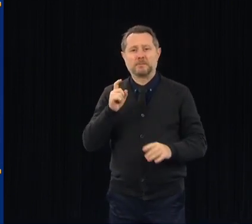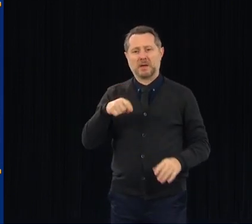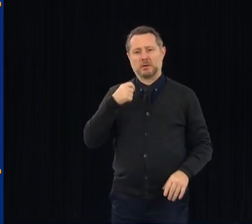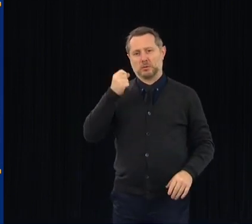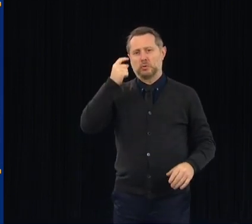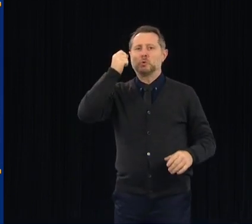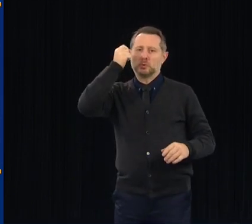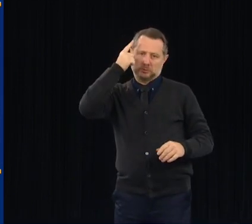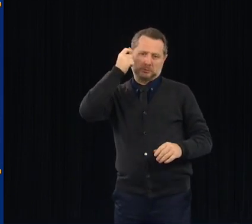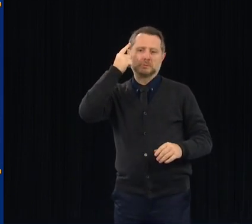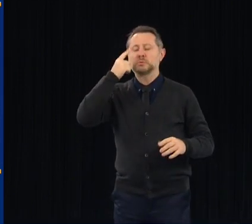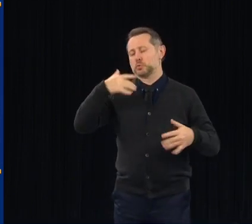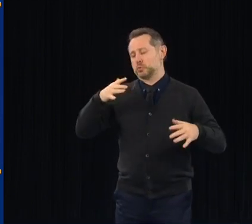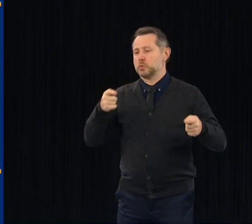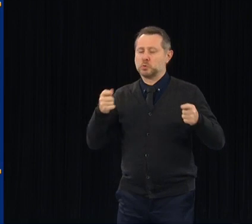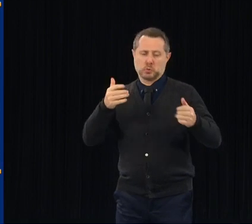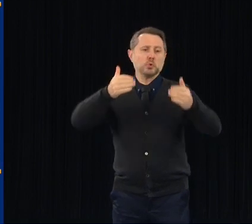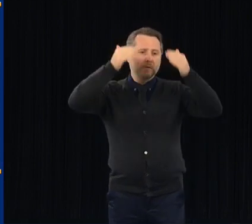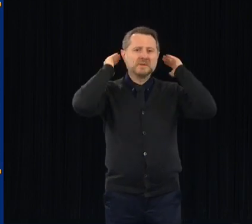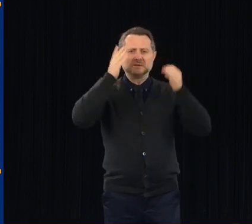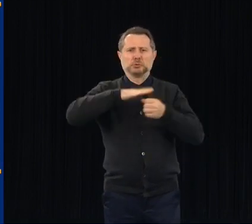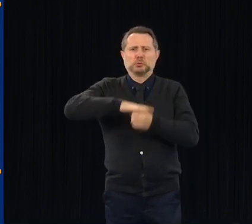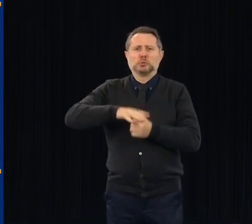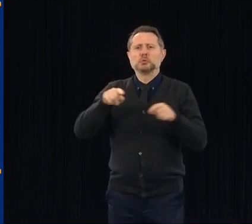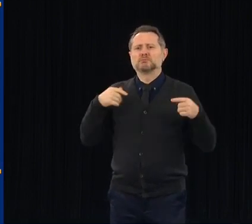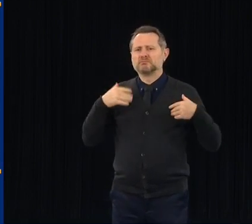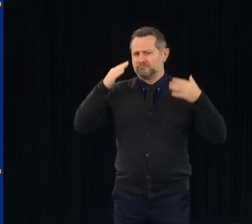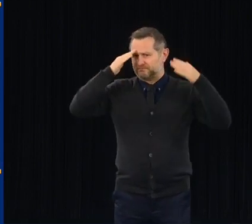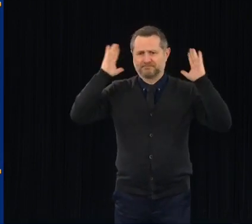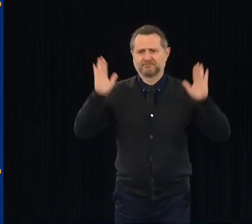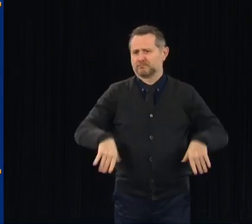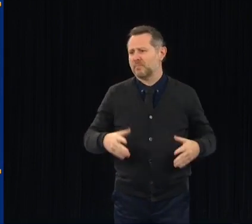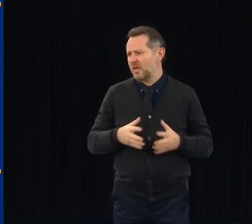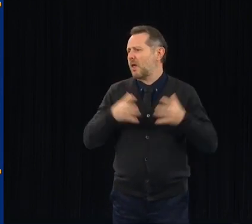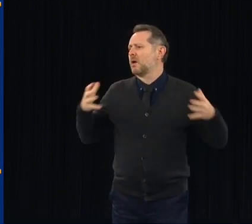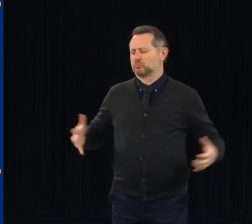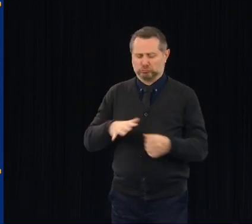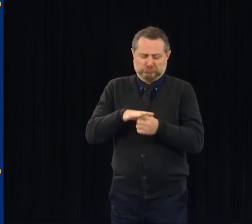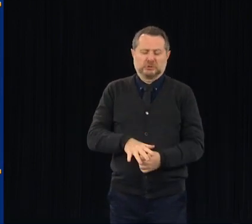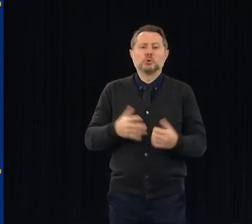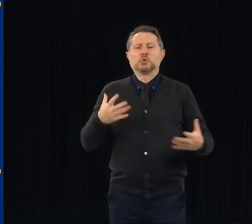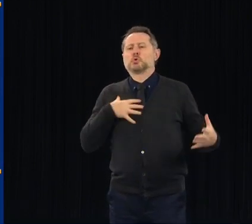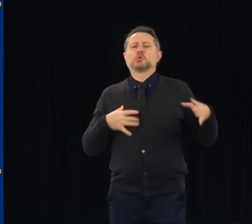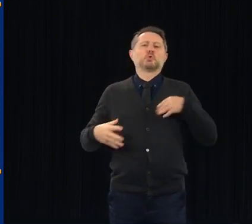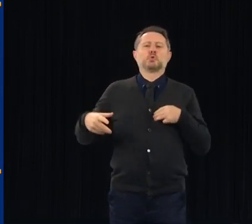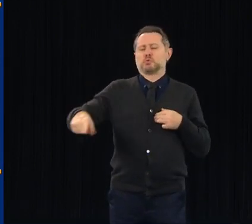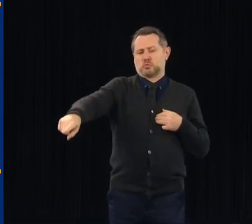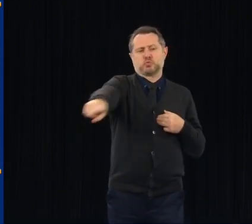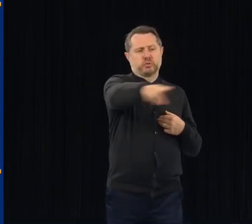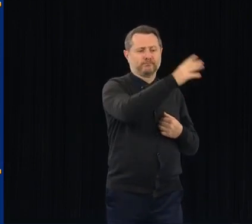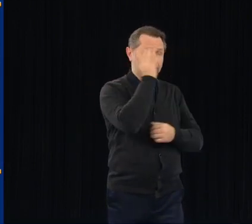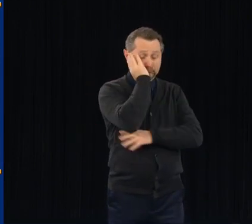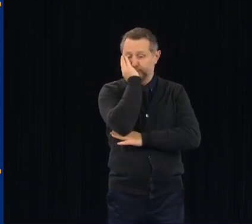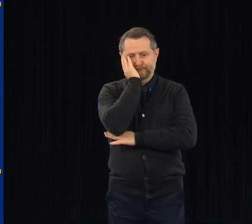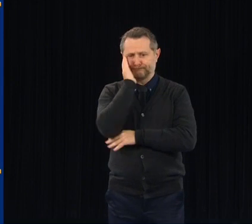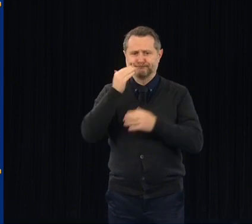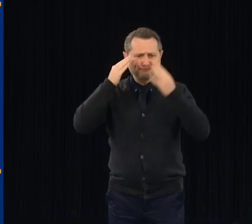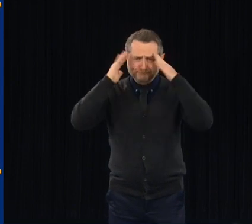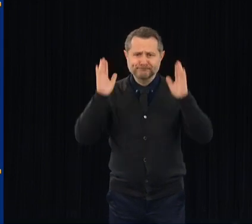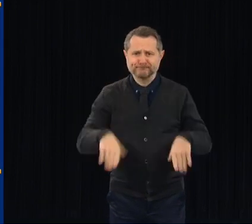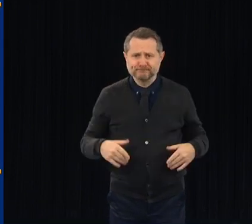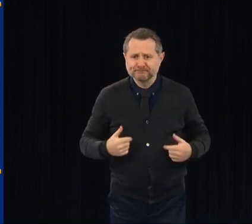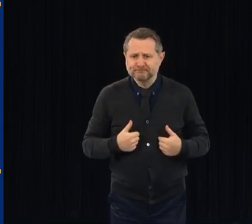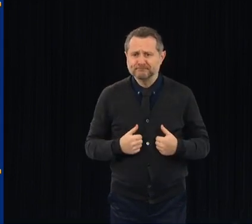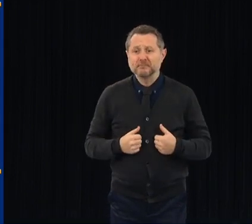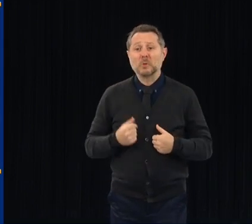situation. And that is putting a tremendous amount of stress on the healthcare system. You're asking a system to do